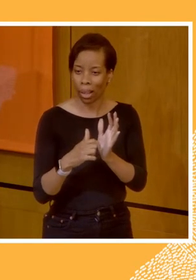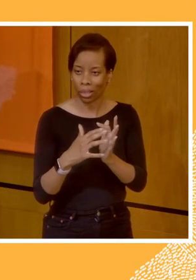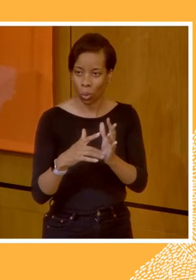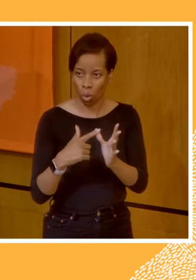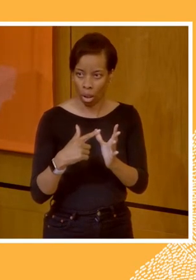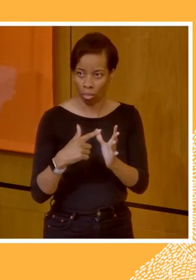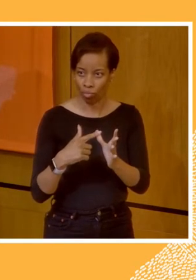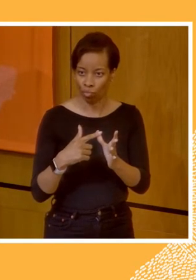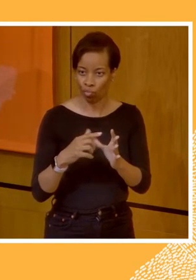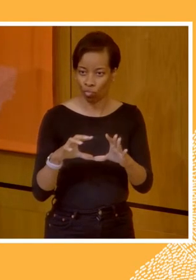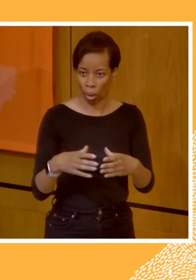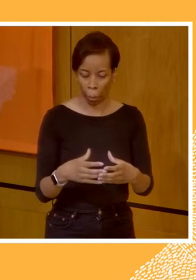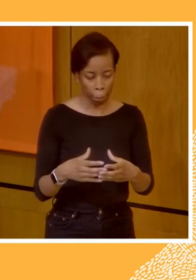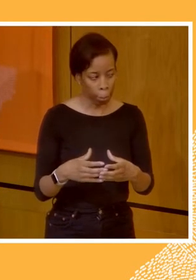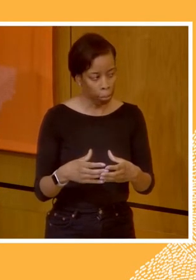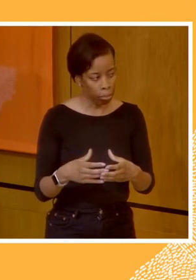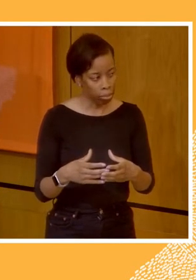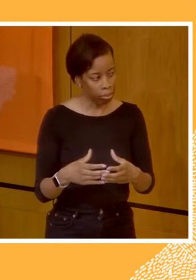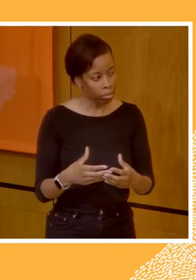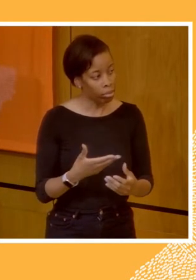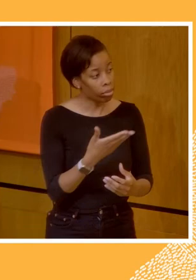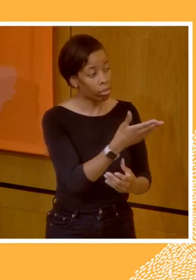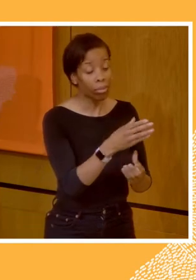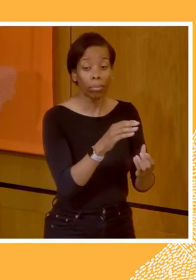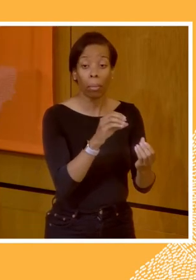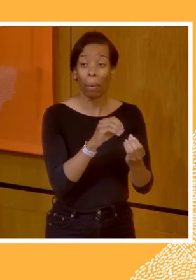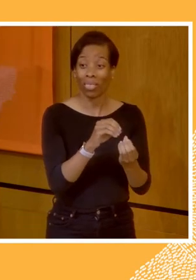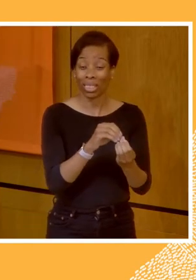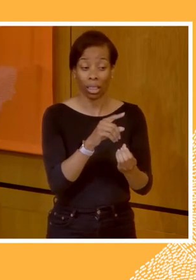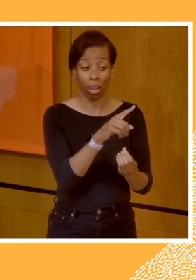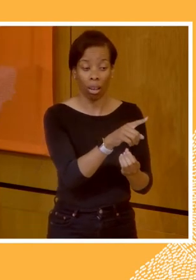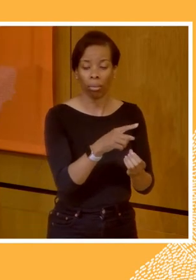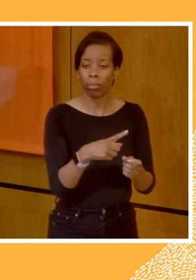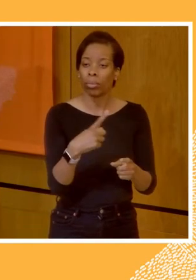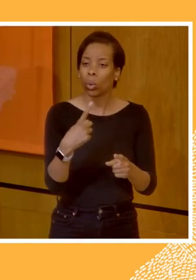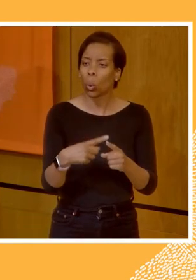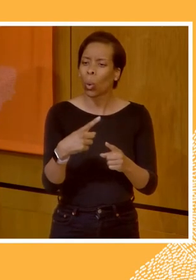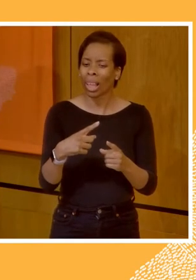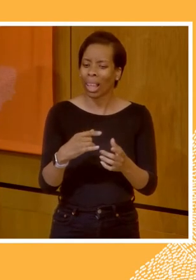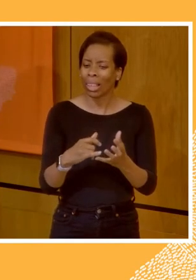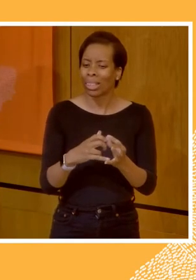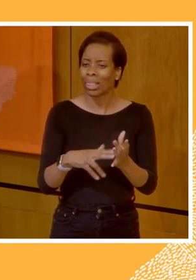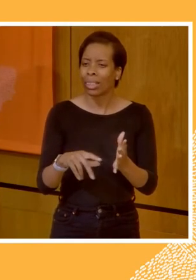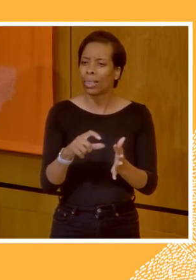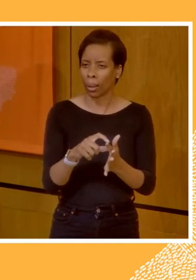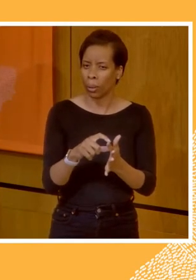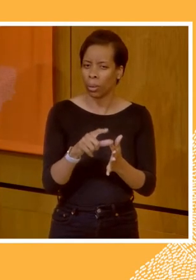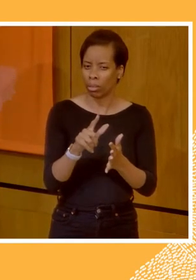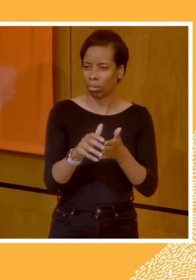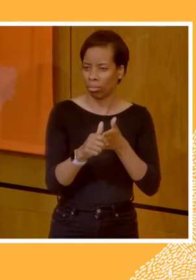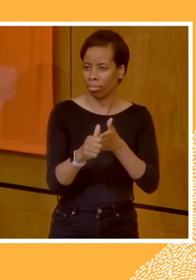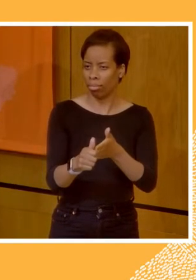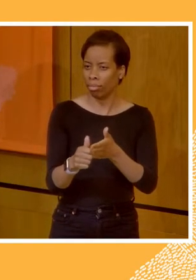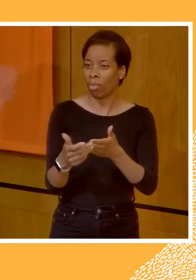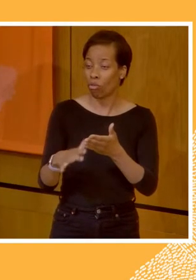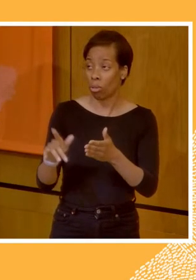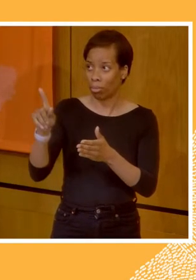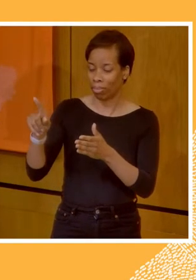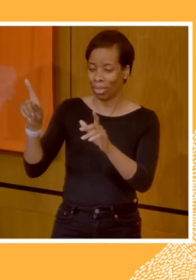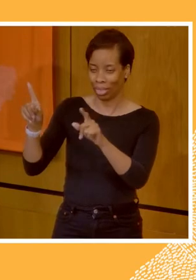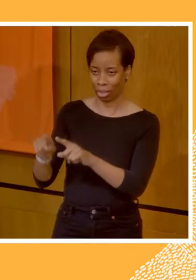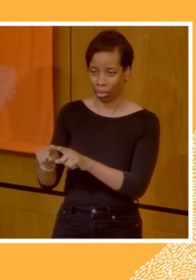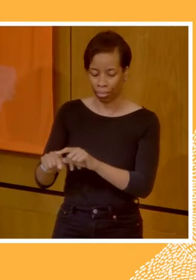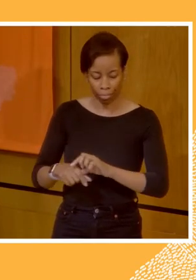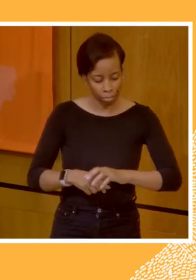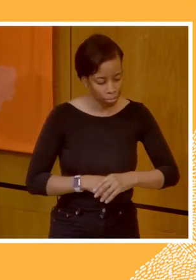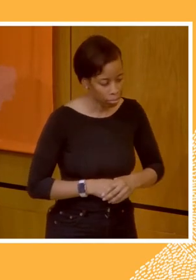Babita George, who is director at Quicksand in India and has been anchoring the research there. So the Land Body